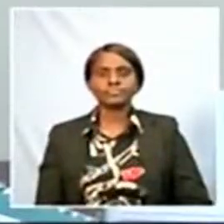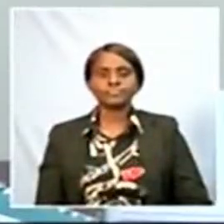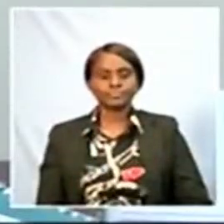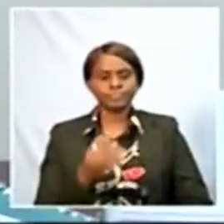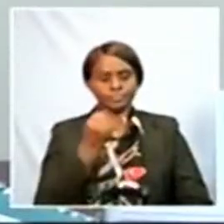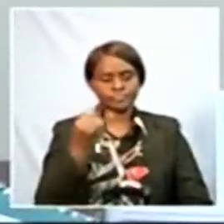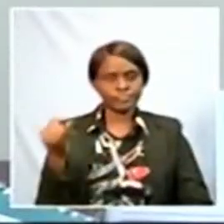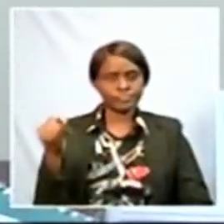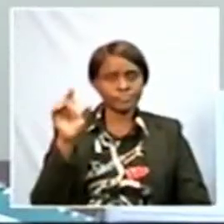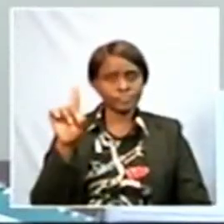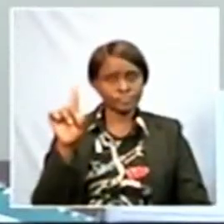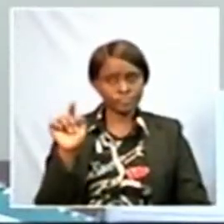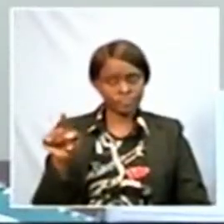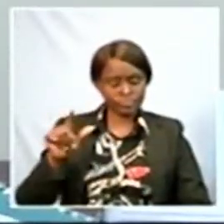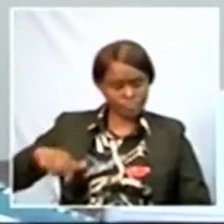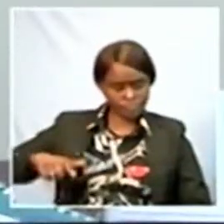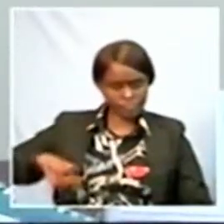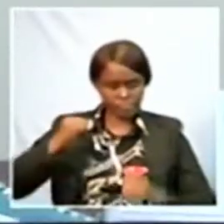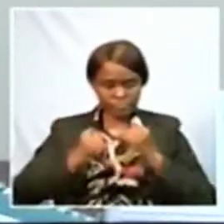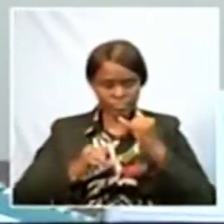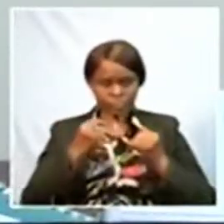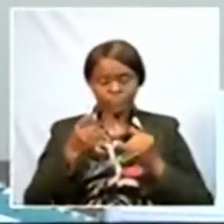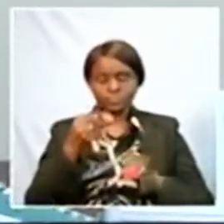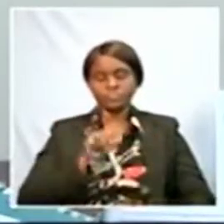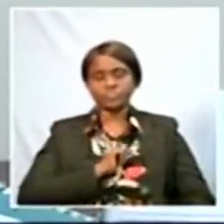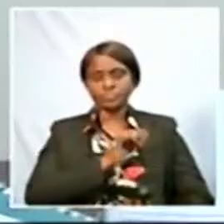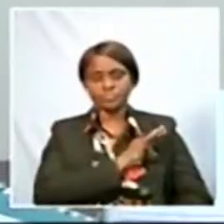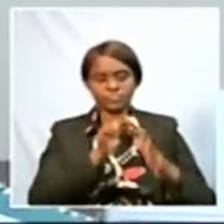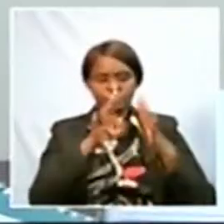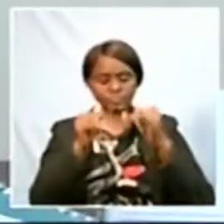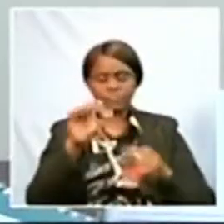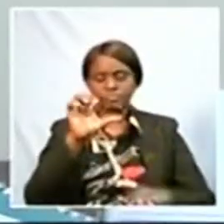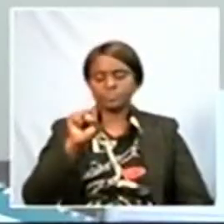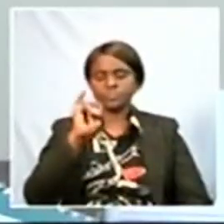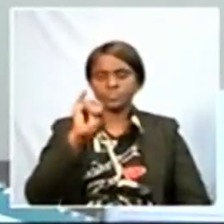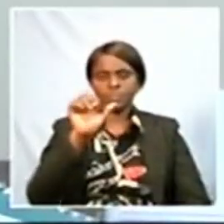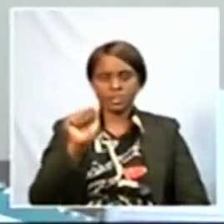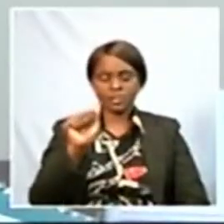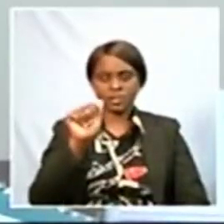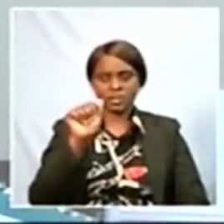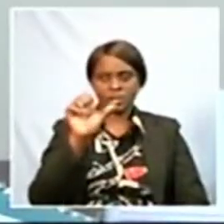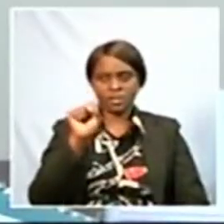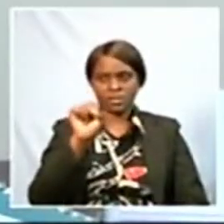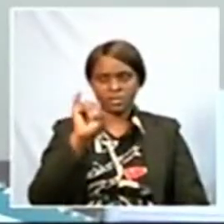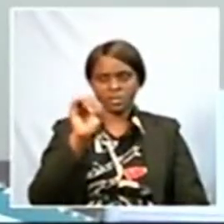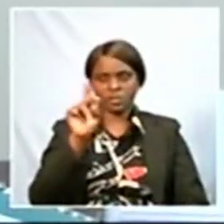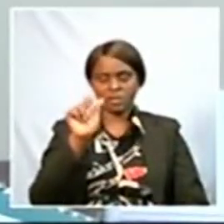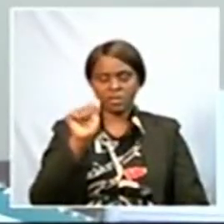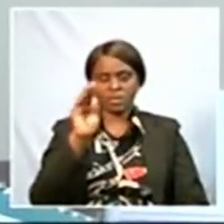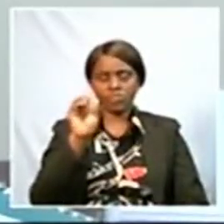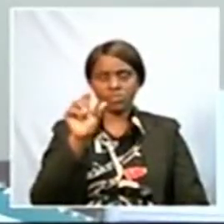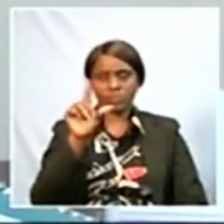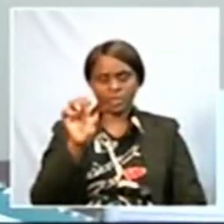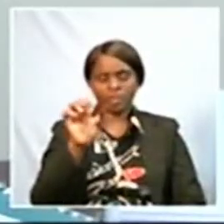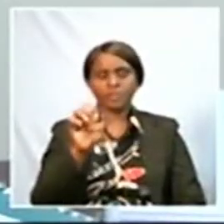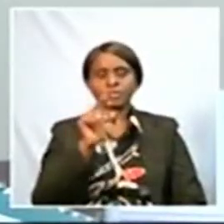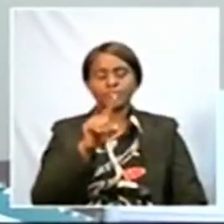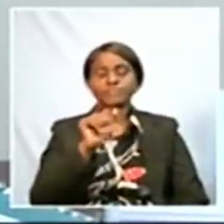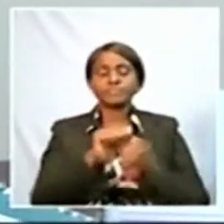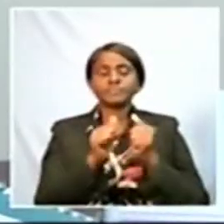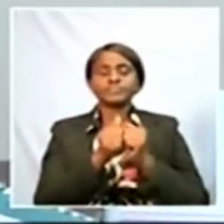Item D, delayed completion of staff house at Siasikabole Primary School. Page 7, cause of